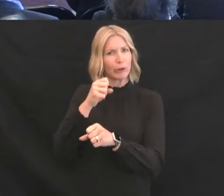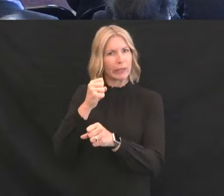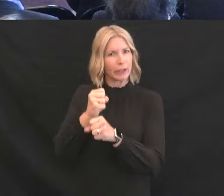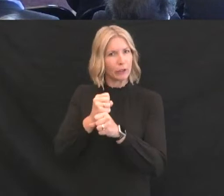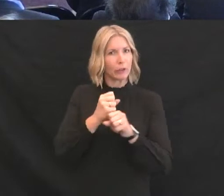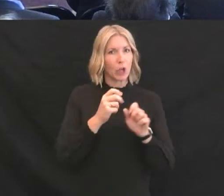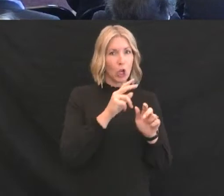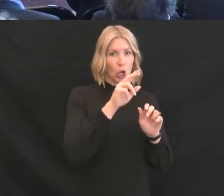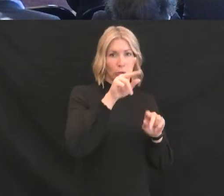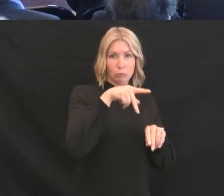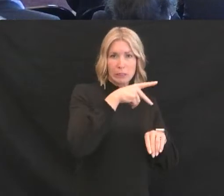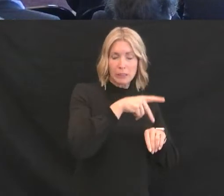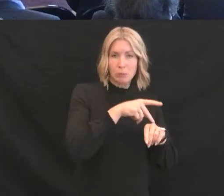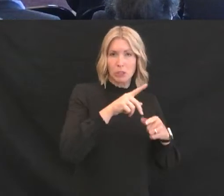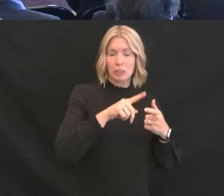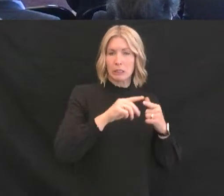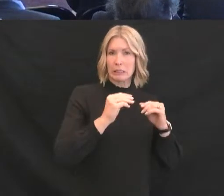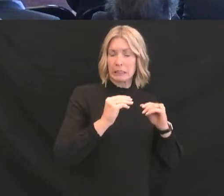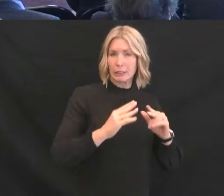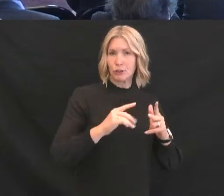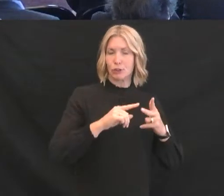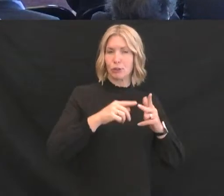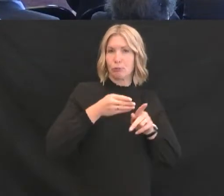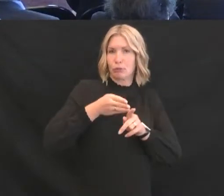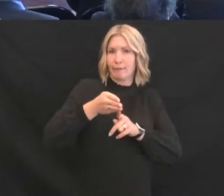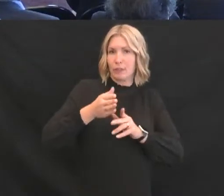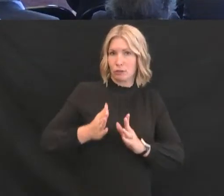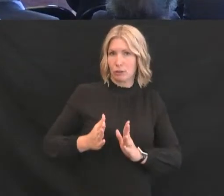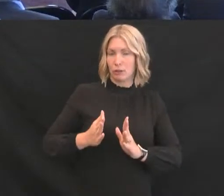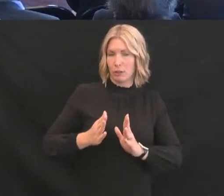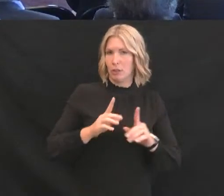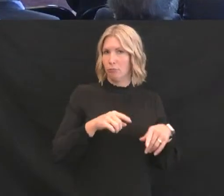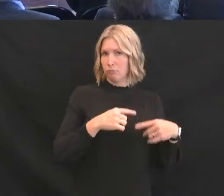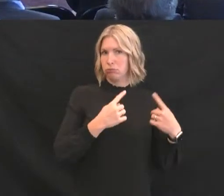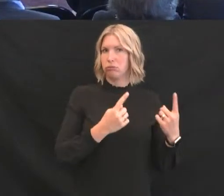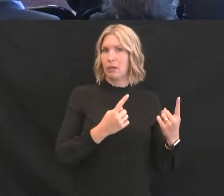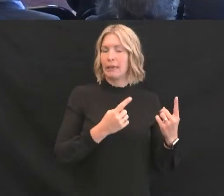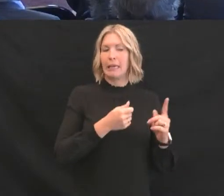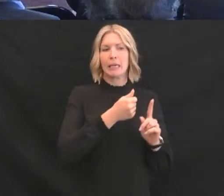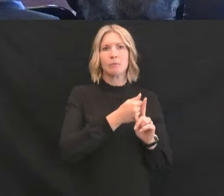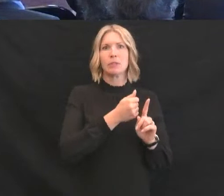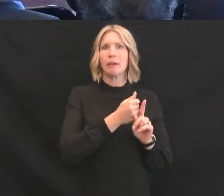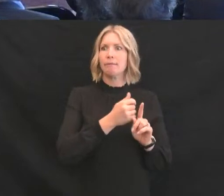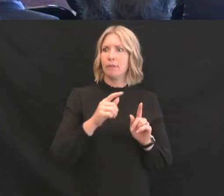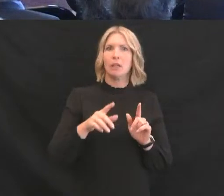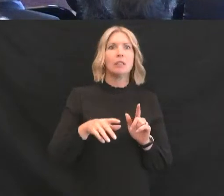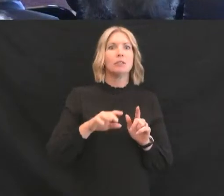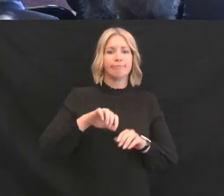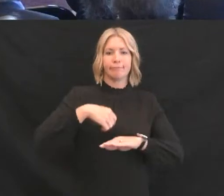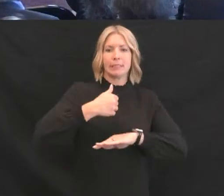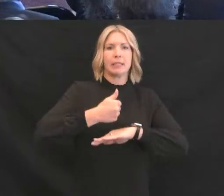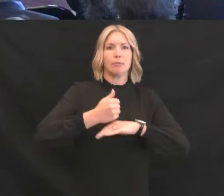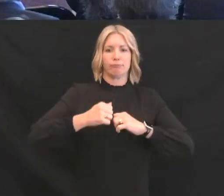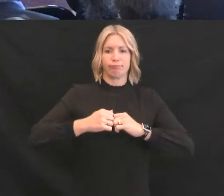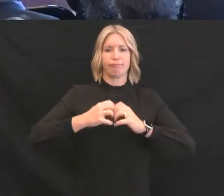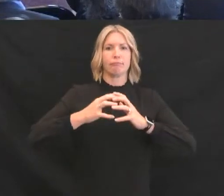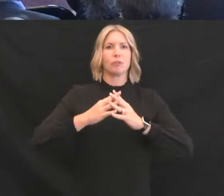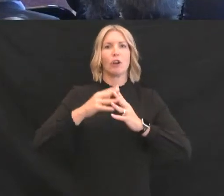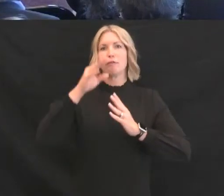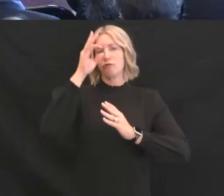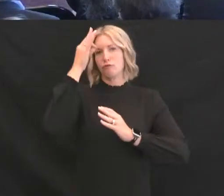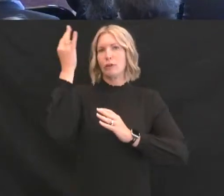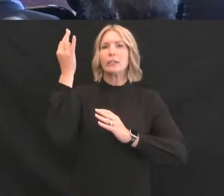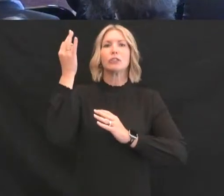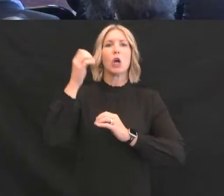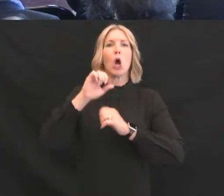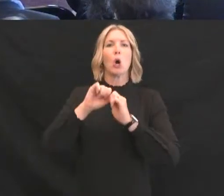coordinator. Monsieur Cormier is a founding member of the first French association in Newfoundland and Labrador, Les